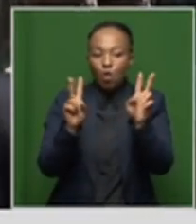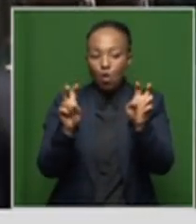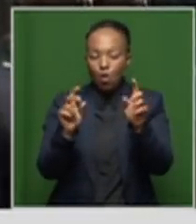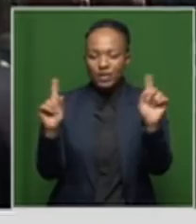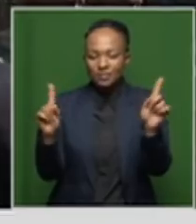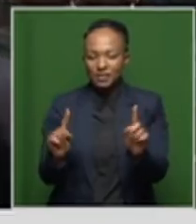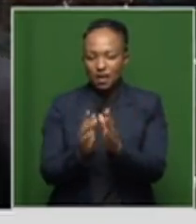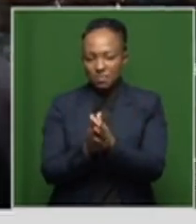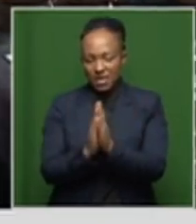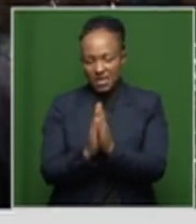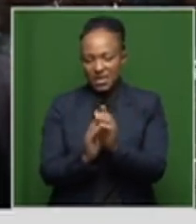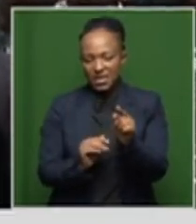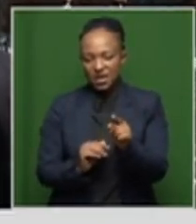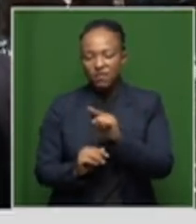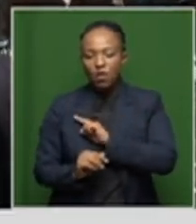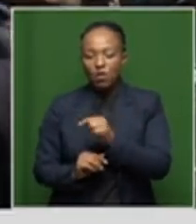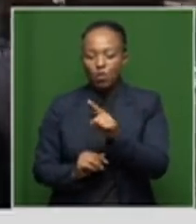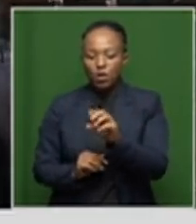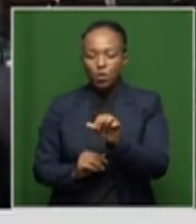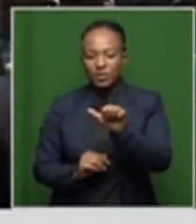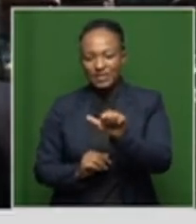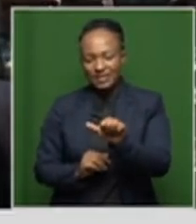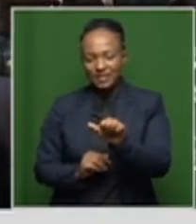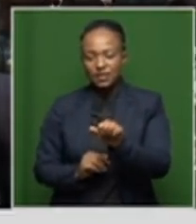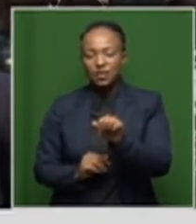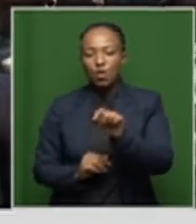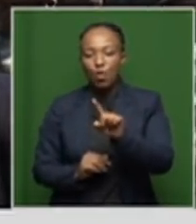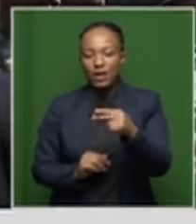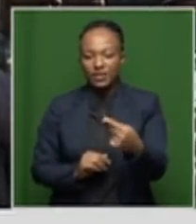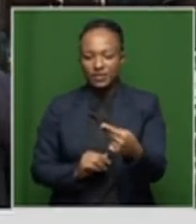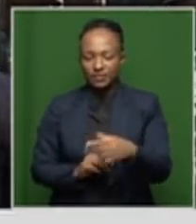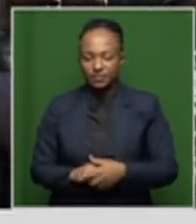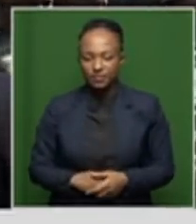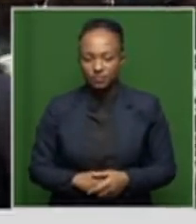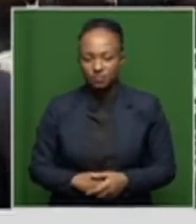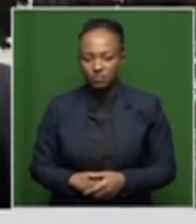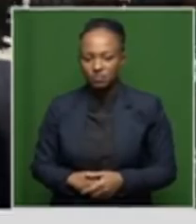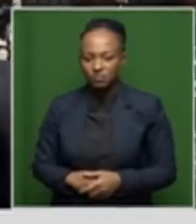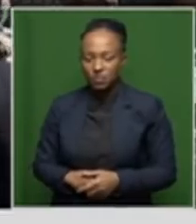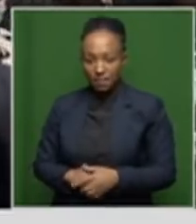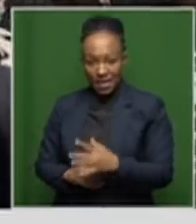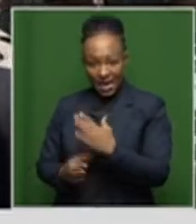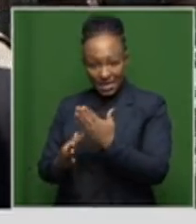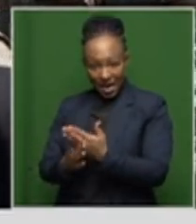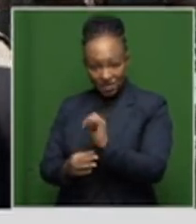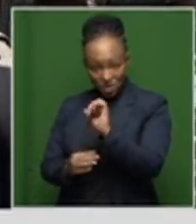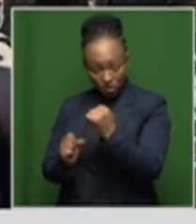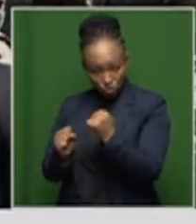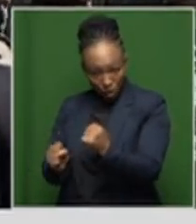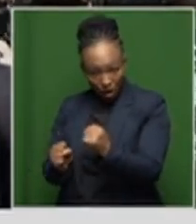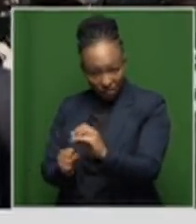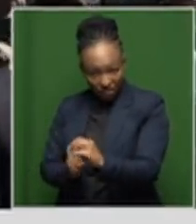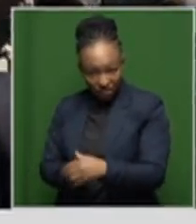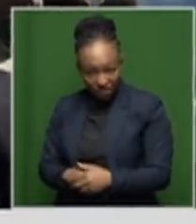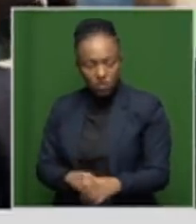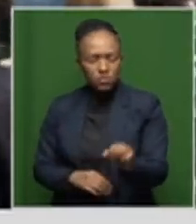plea in terms of 106 1H. Do you have a watertight case? There is no doubt that